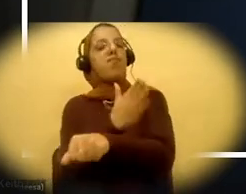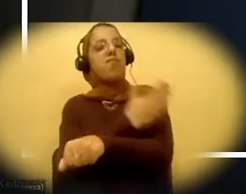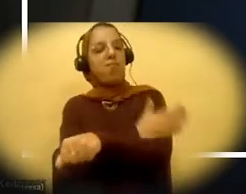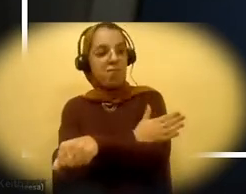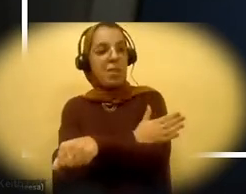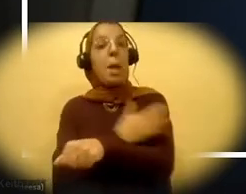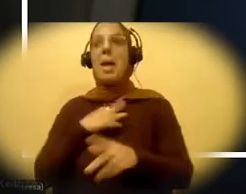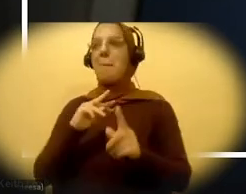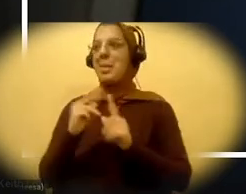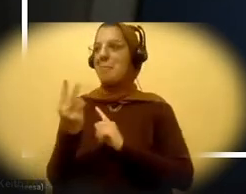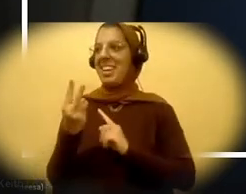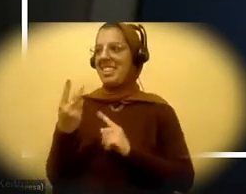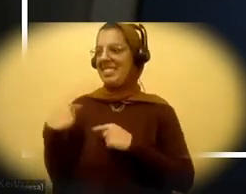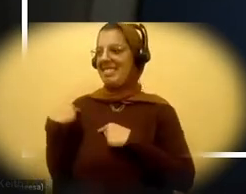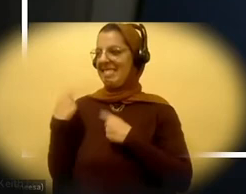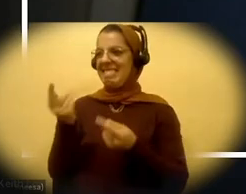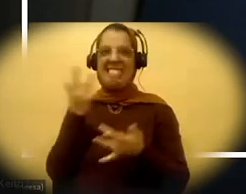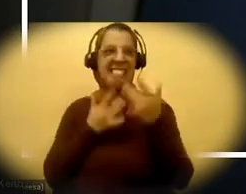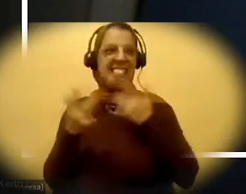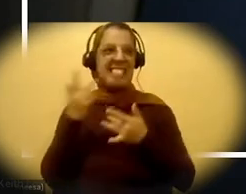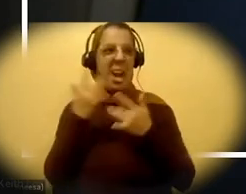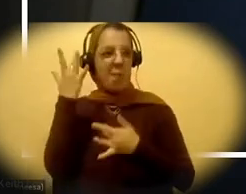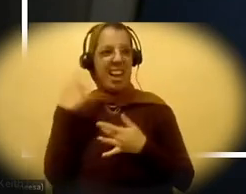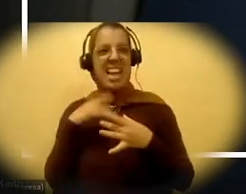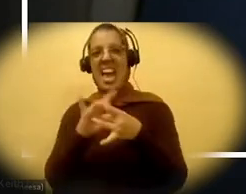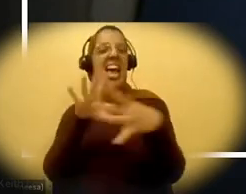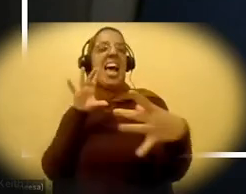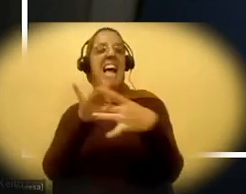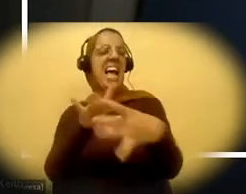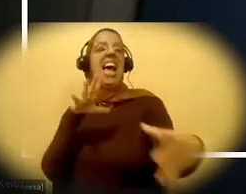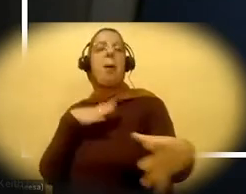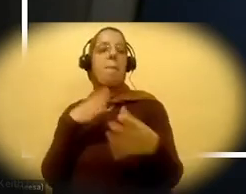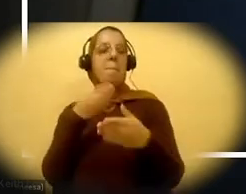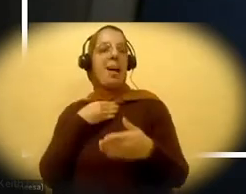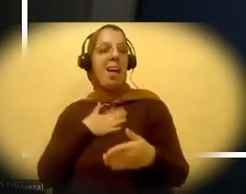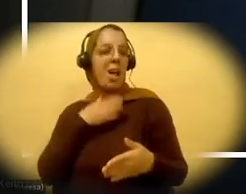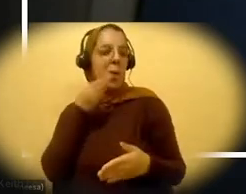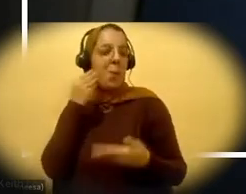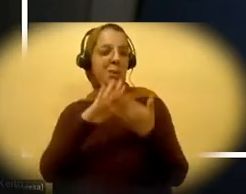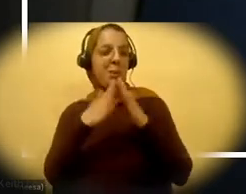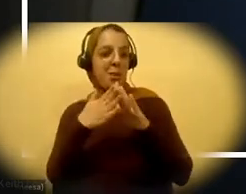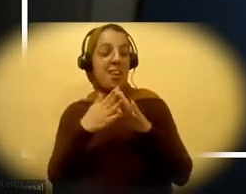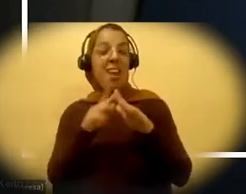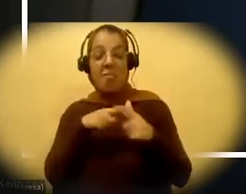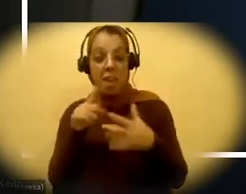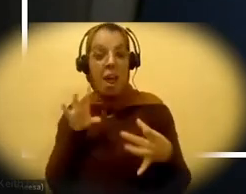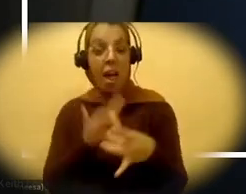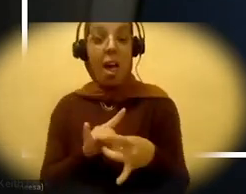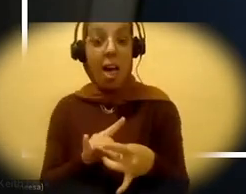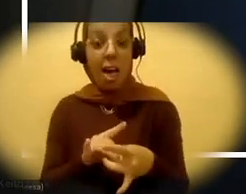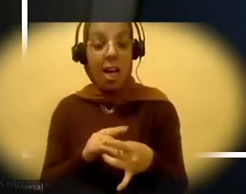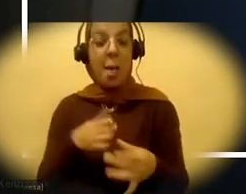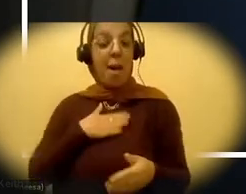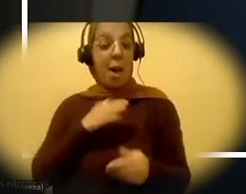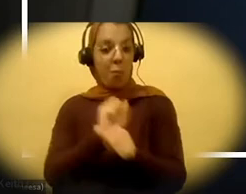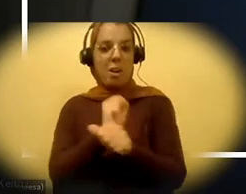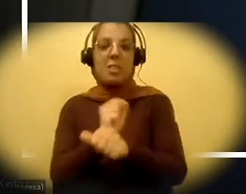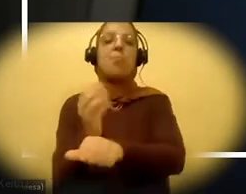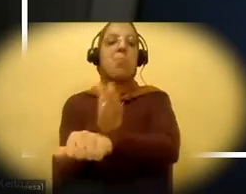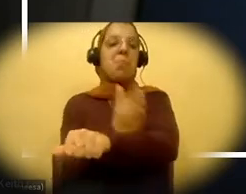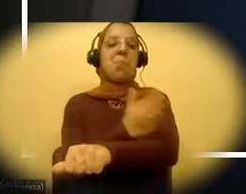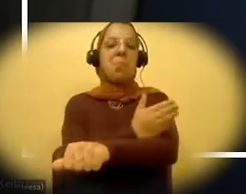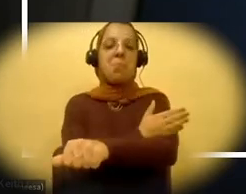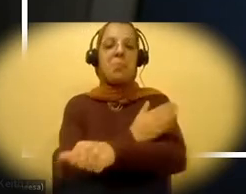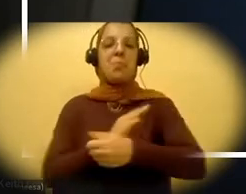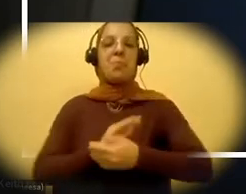was lacking, because I'd been trying so hard to get away from it. And then I was, so it made quite a